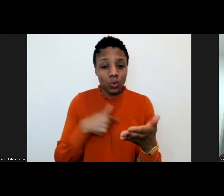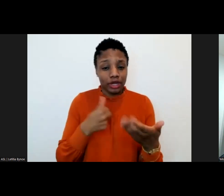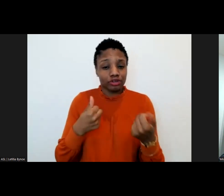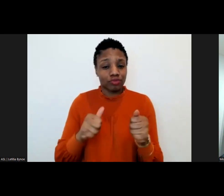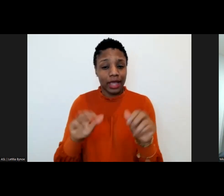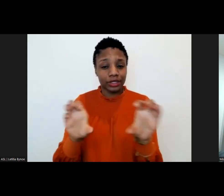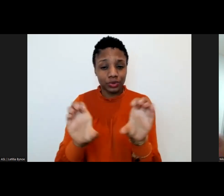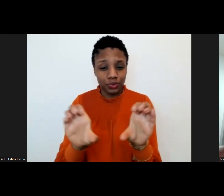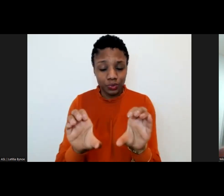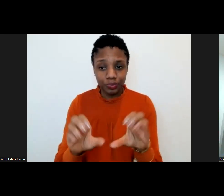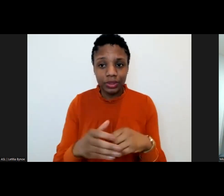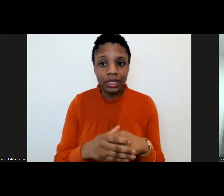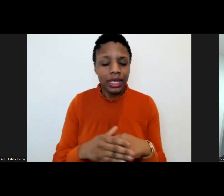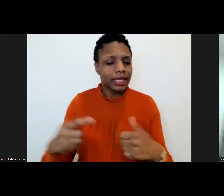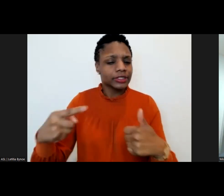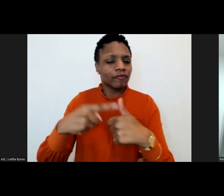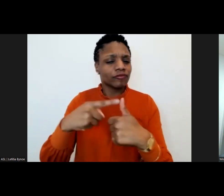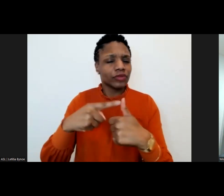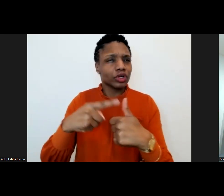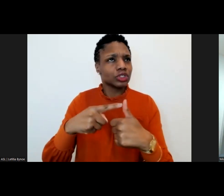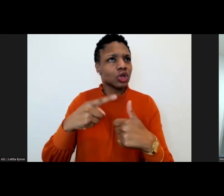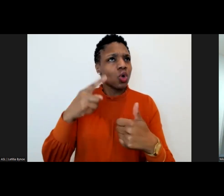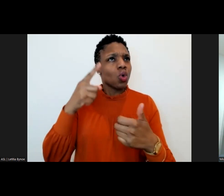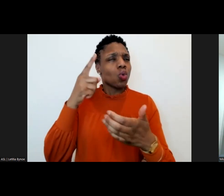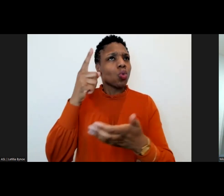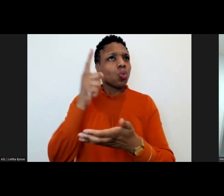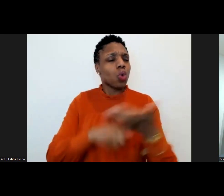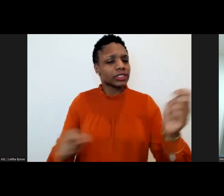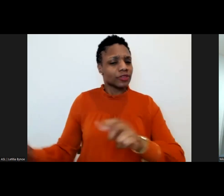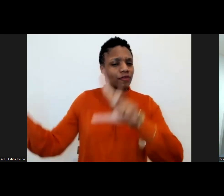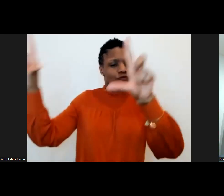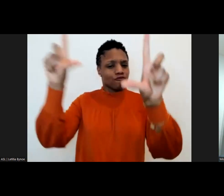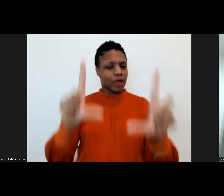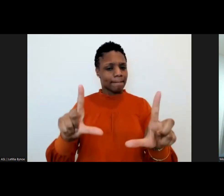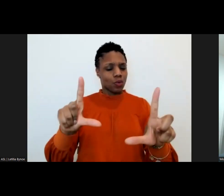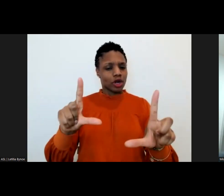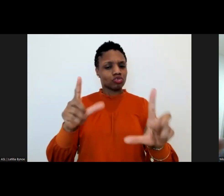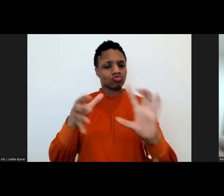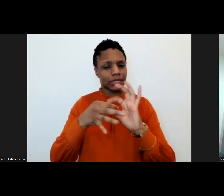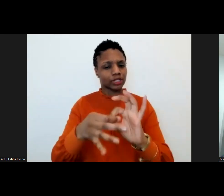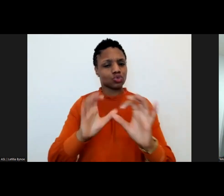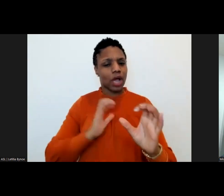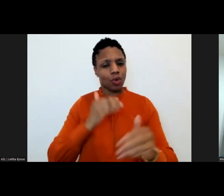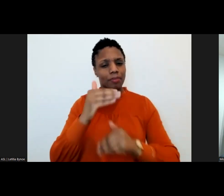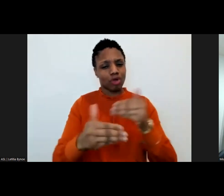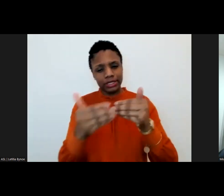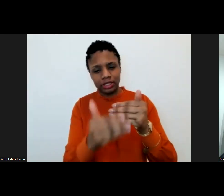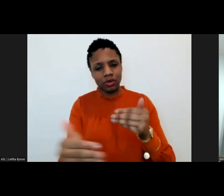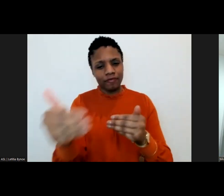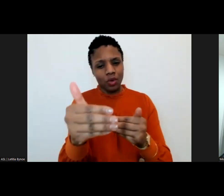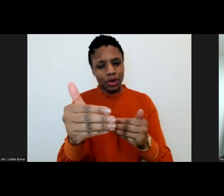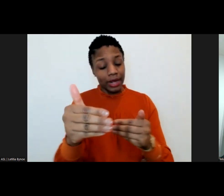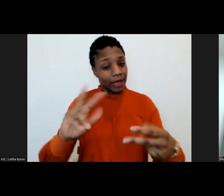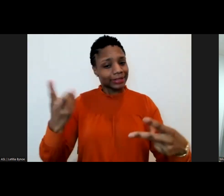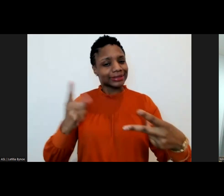the overarching framework for how the permitting process is going to work going forward, And then layering into that,